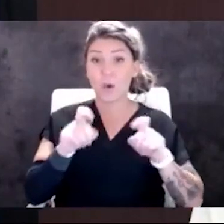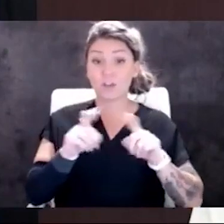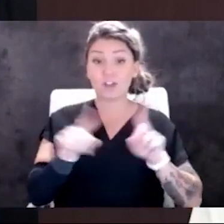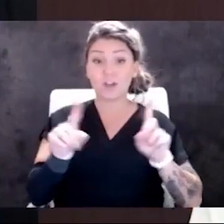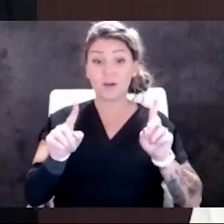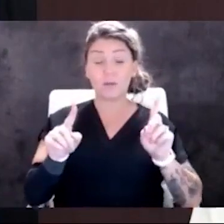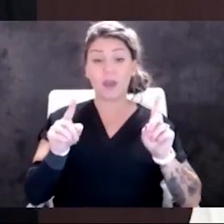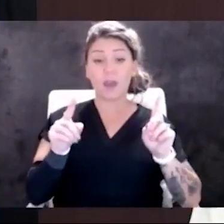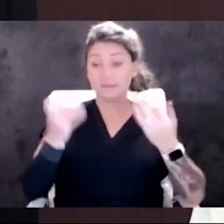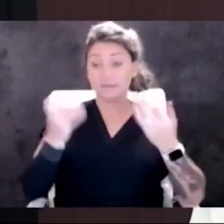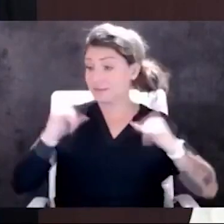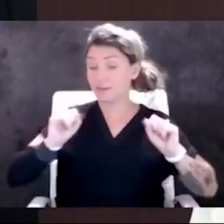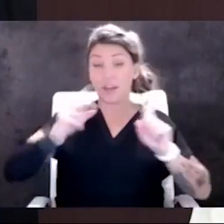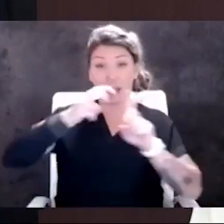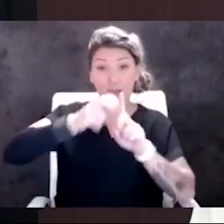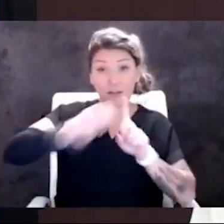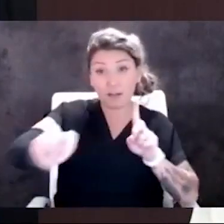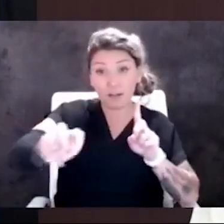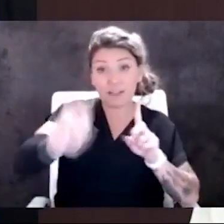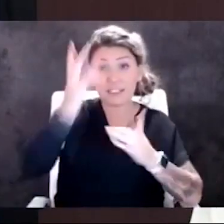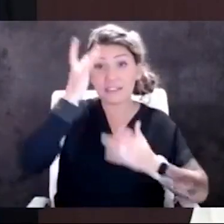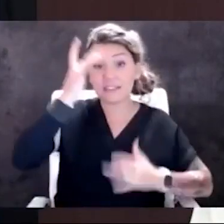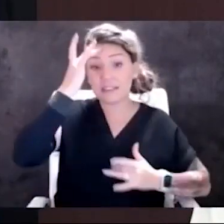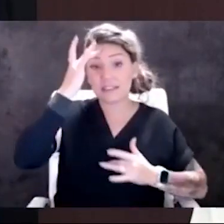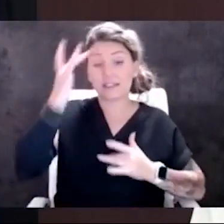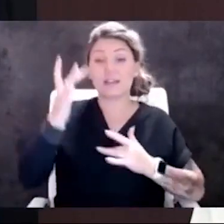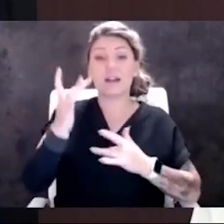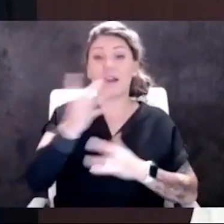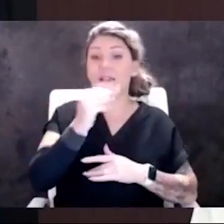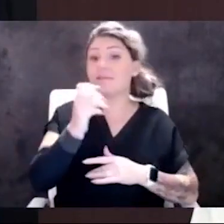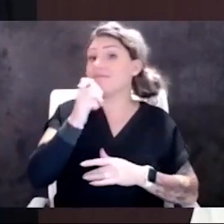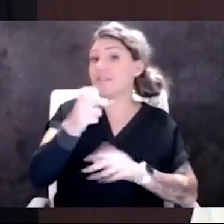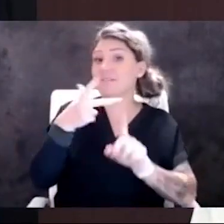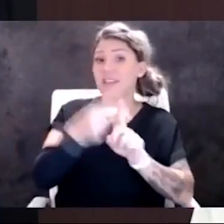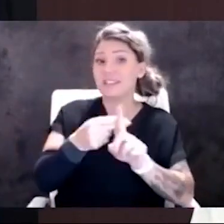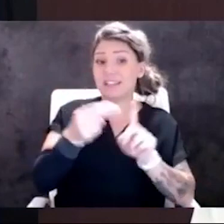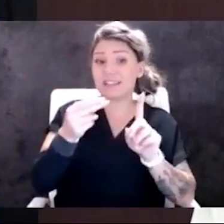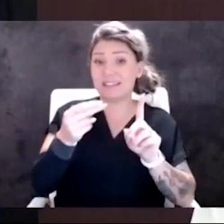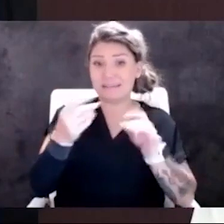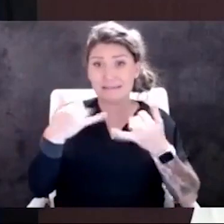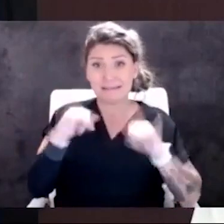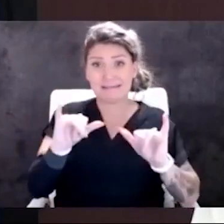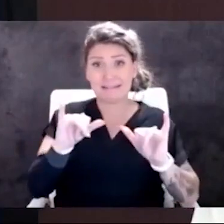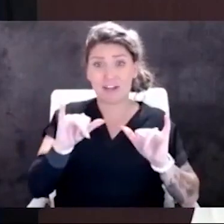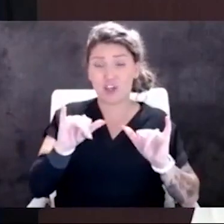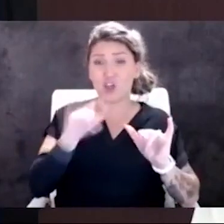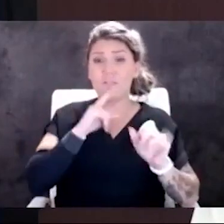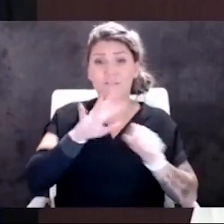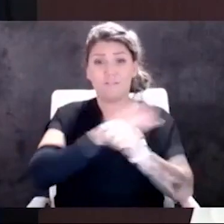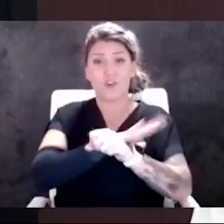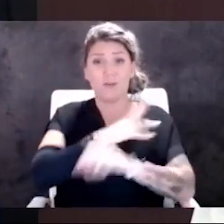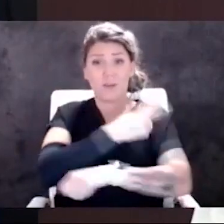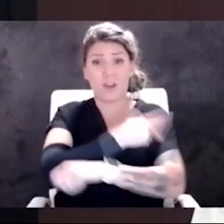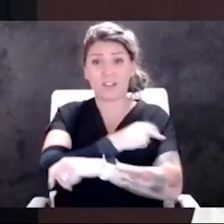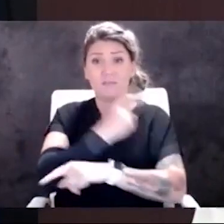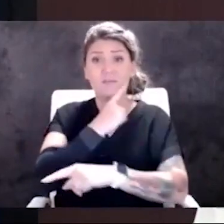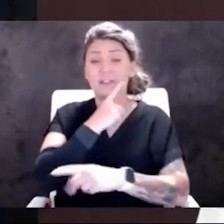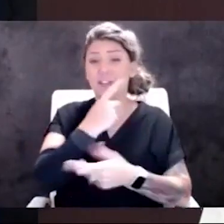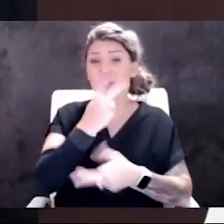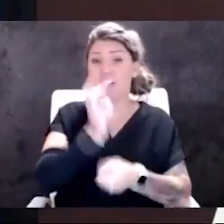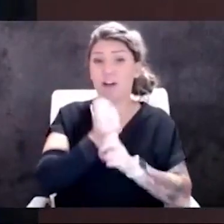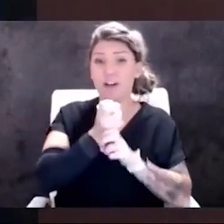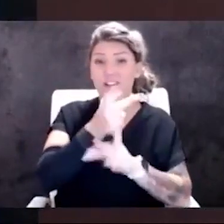transmit disease, number one. Number two, the unvaccinated can really still transmit disease, fill up the hospitals, and make it harder to take care of everybody else. Because